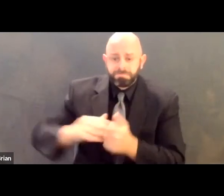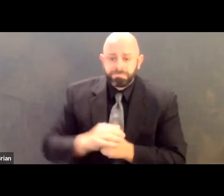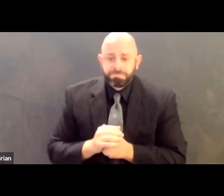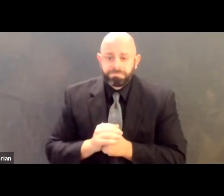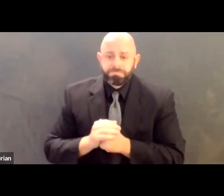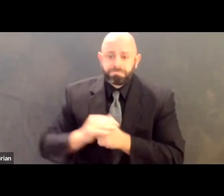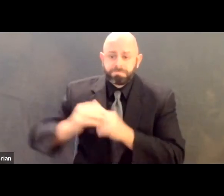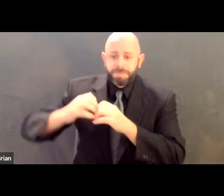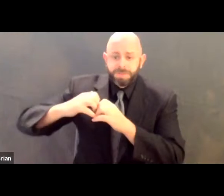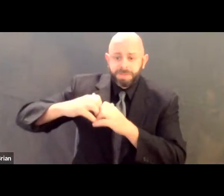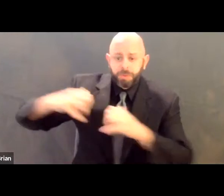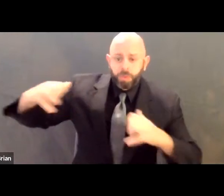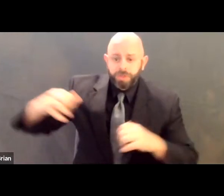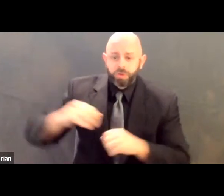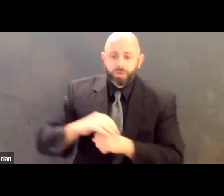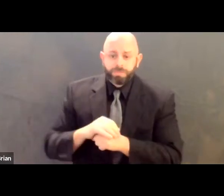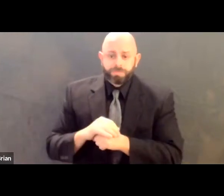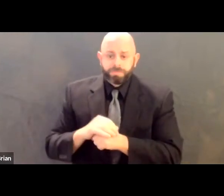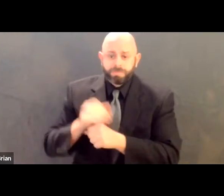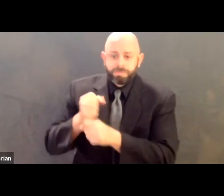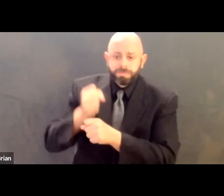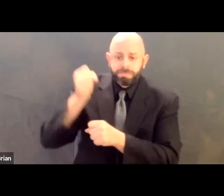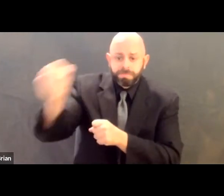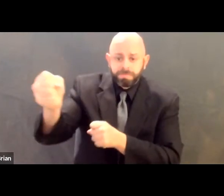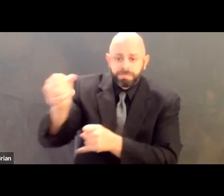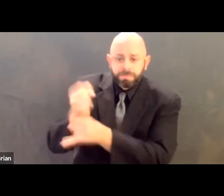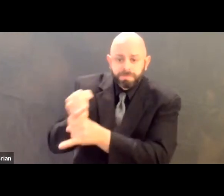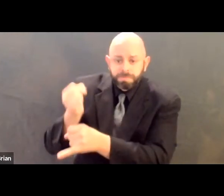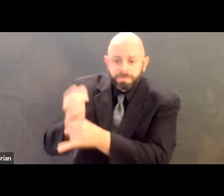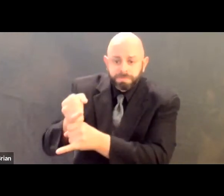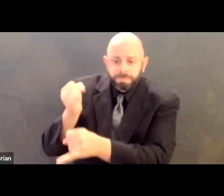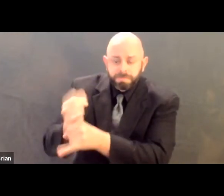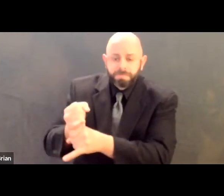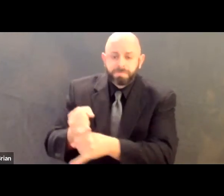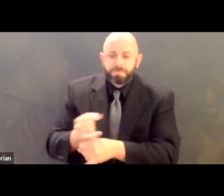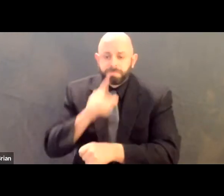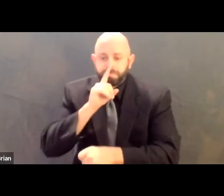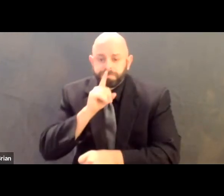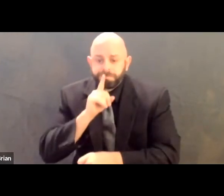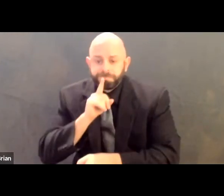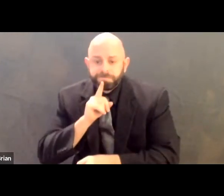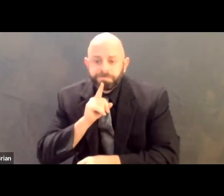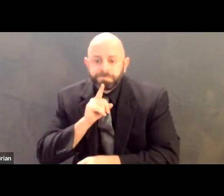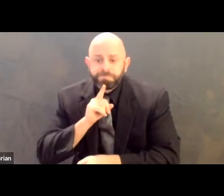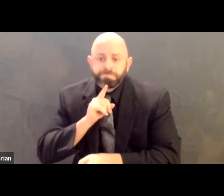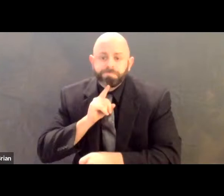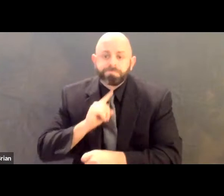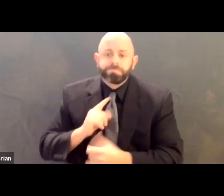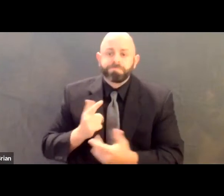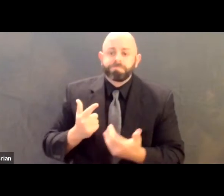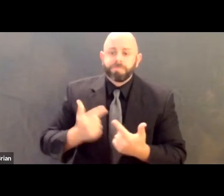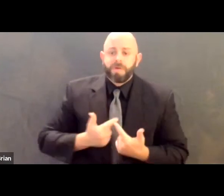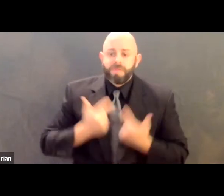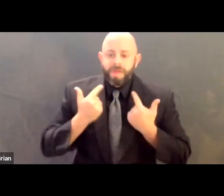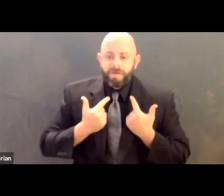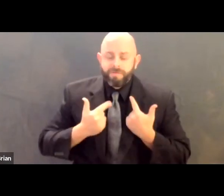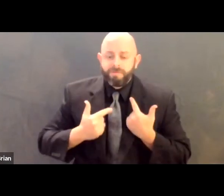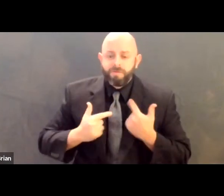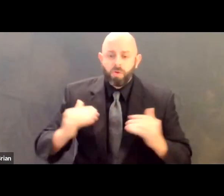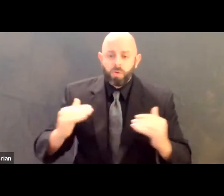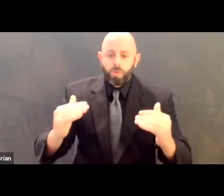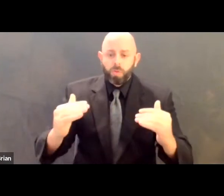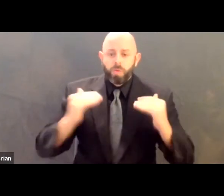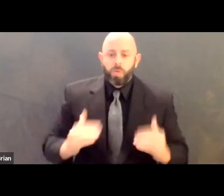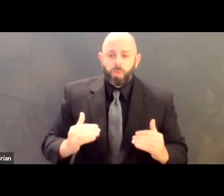of institutionalization, living in institutions. It was a life of low expectations,